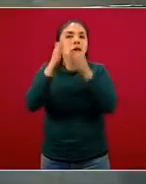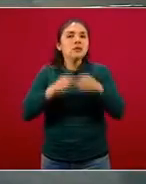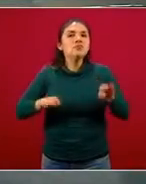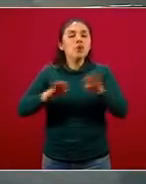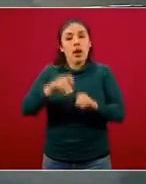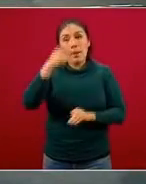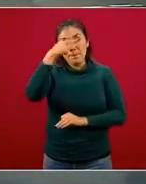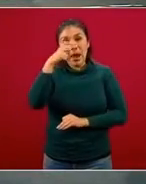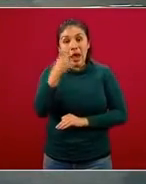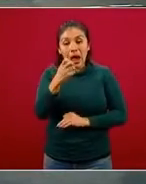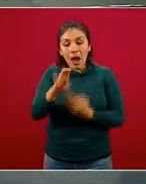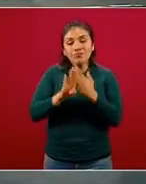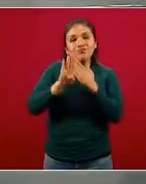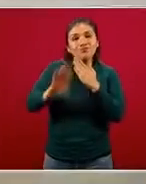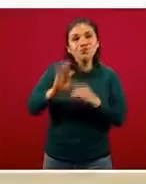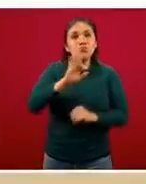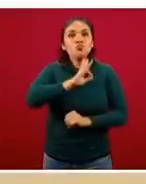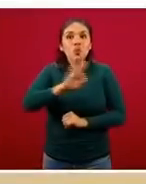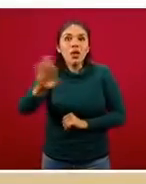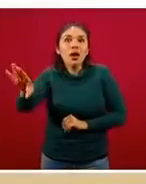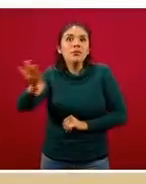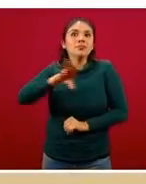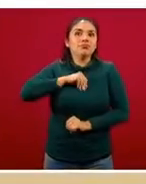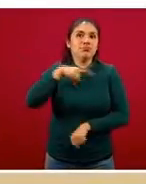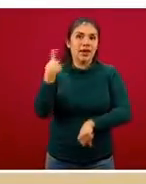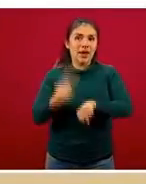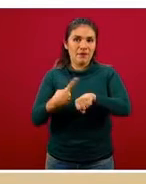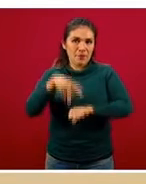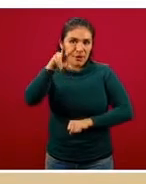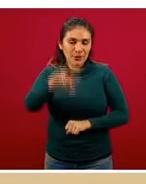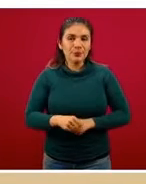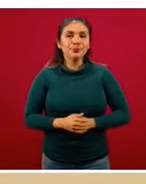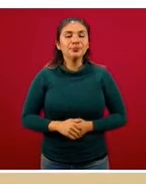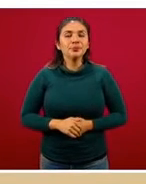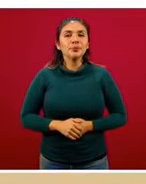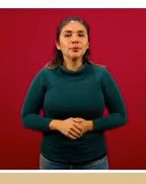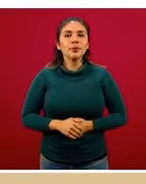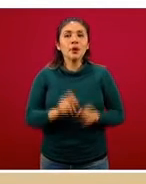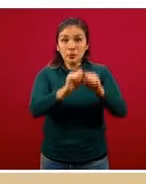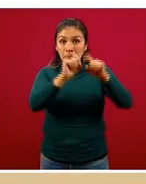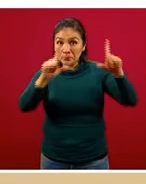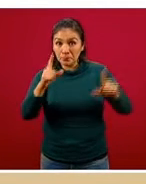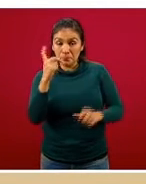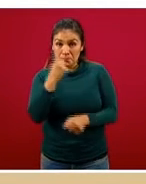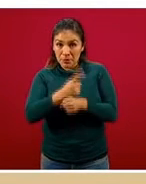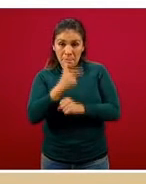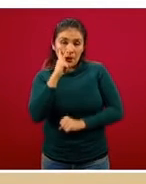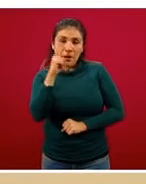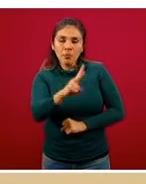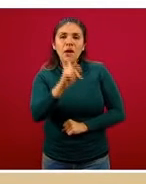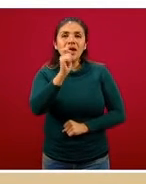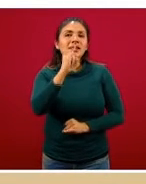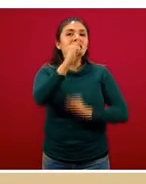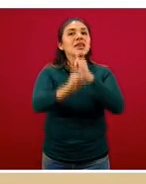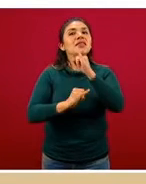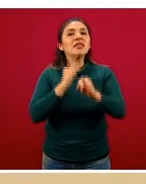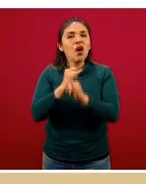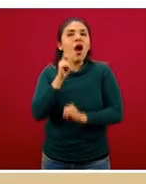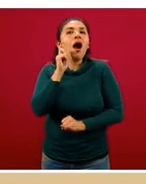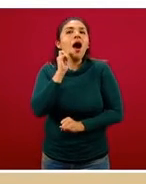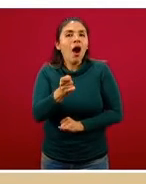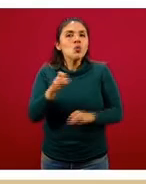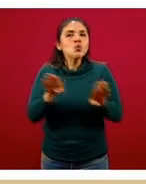measures and the different mechanisms to take care of our health and to prevent the disease from spreading further.